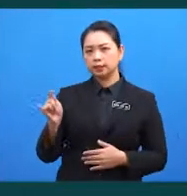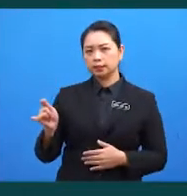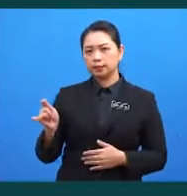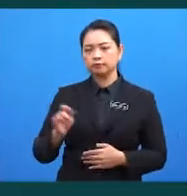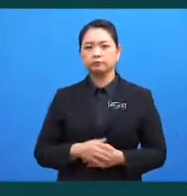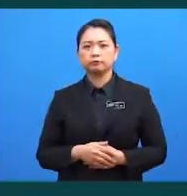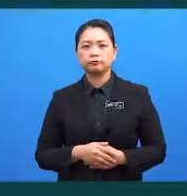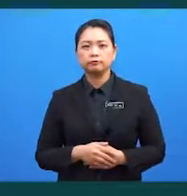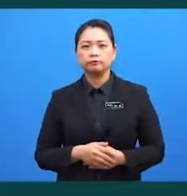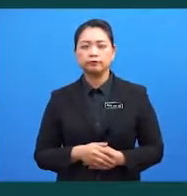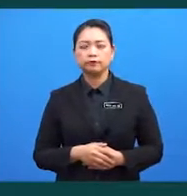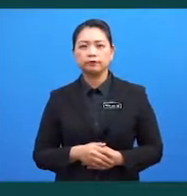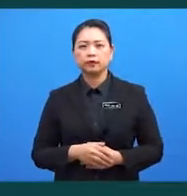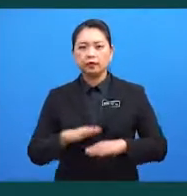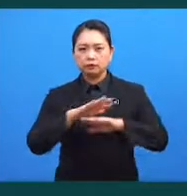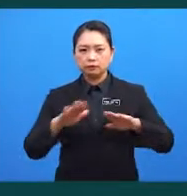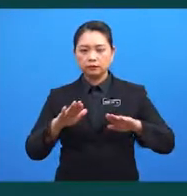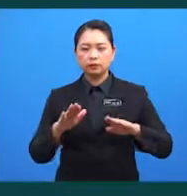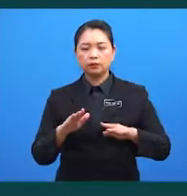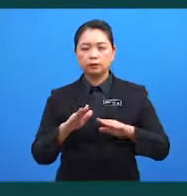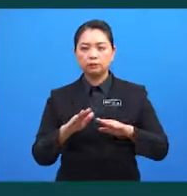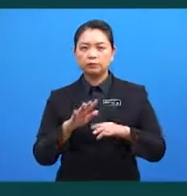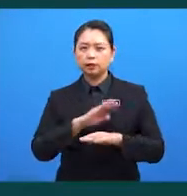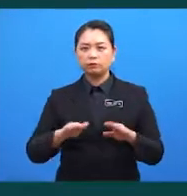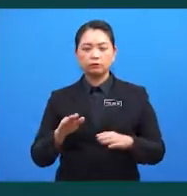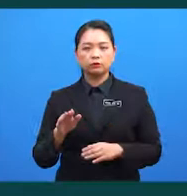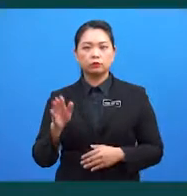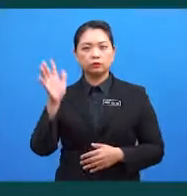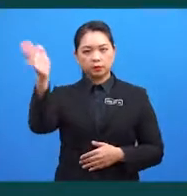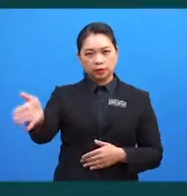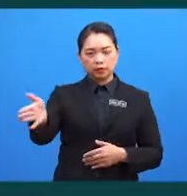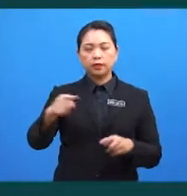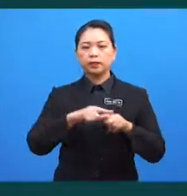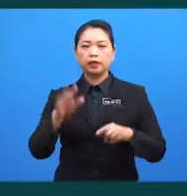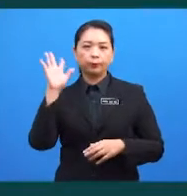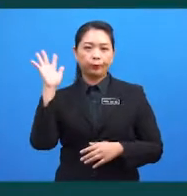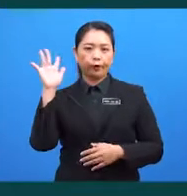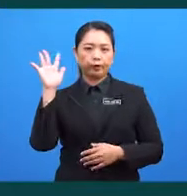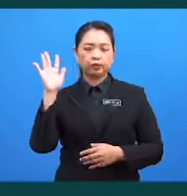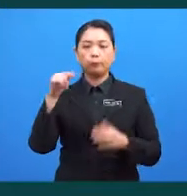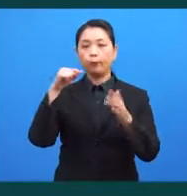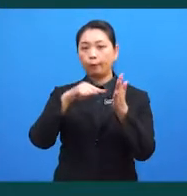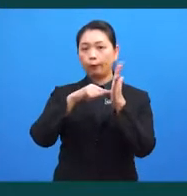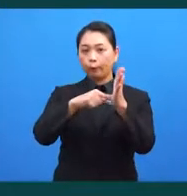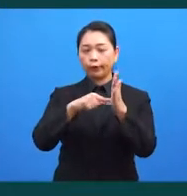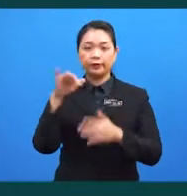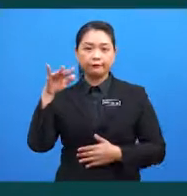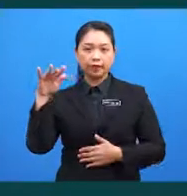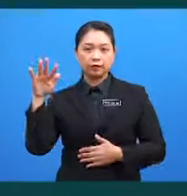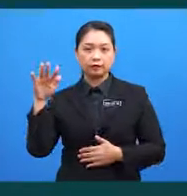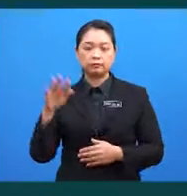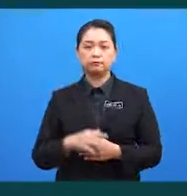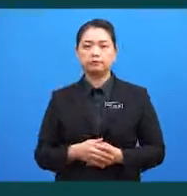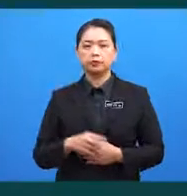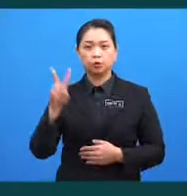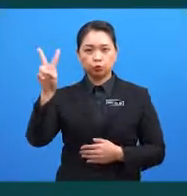taxis. They don't stick out their hand, but they point a finger or even two fingers. I asked